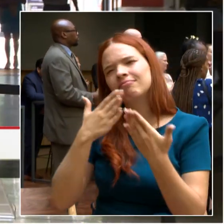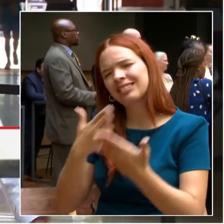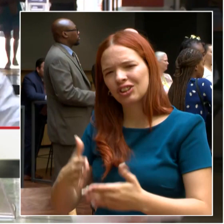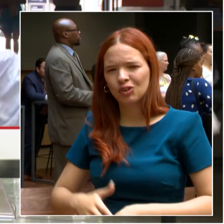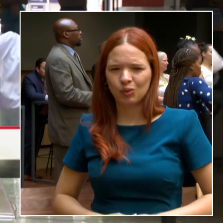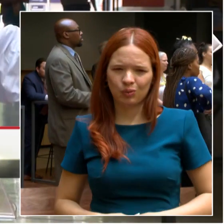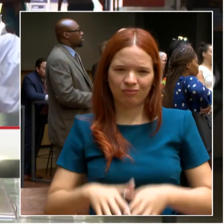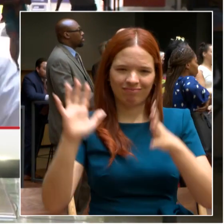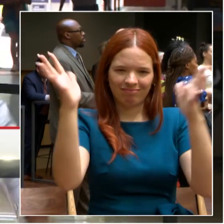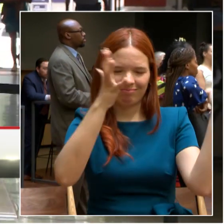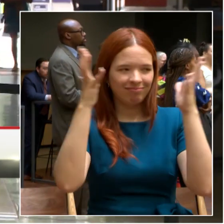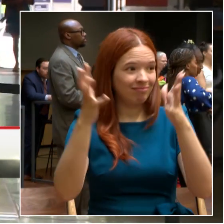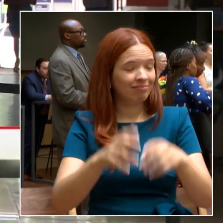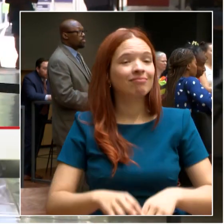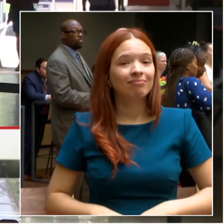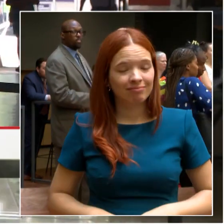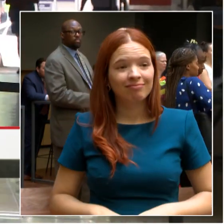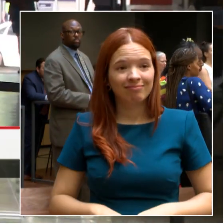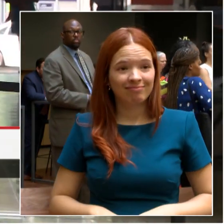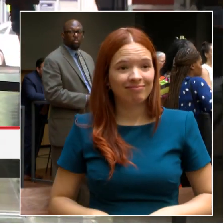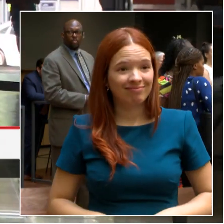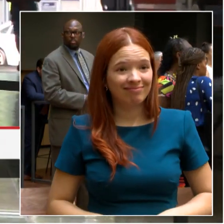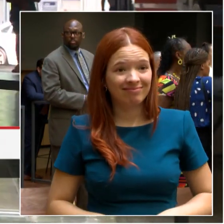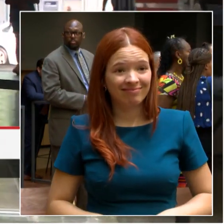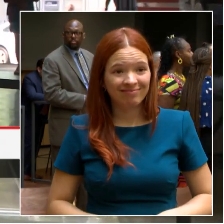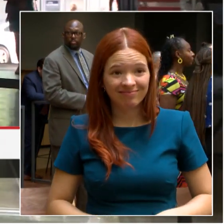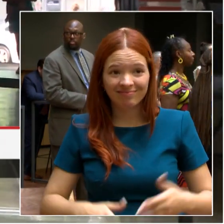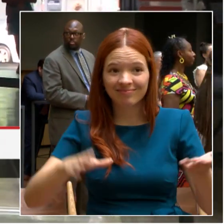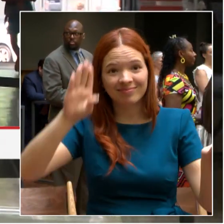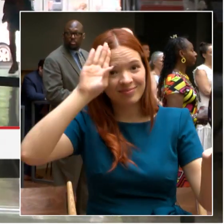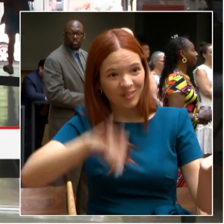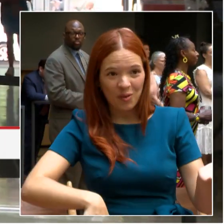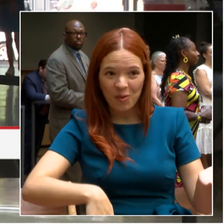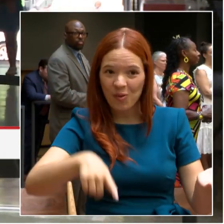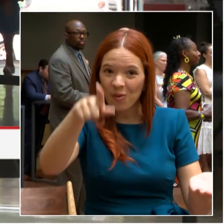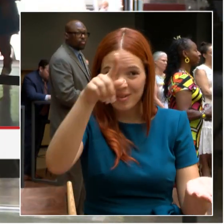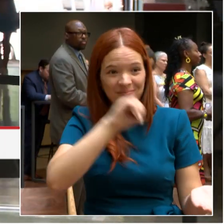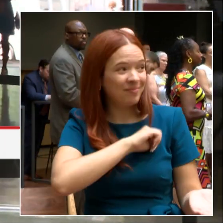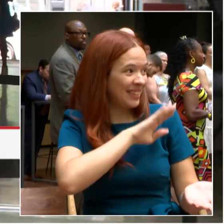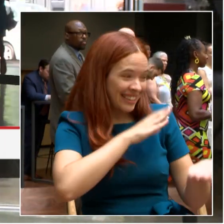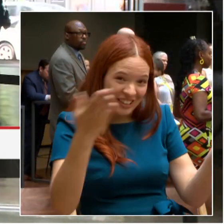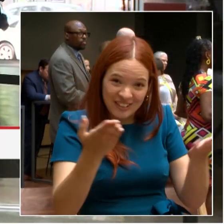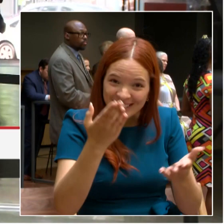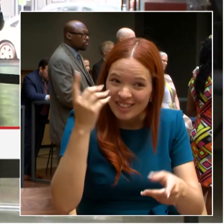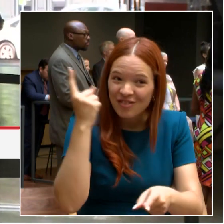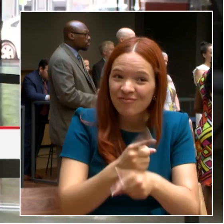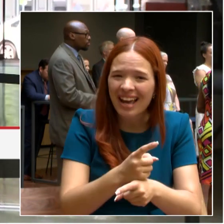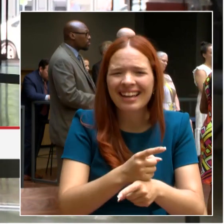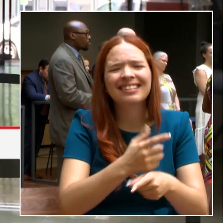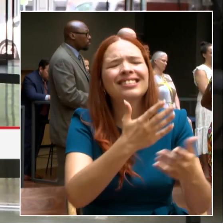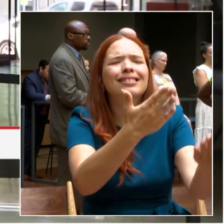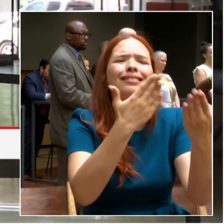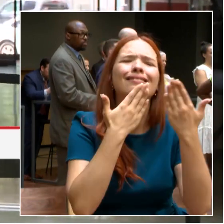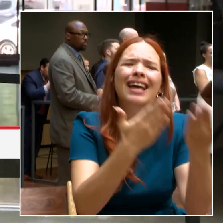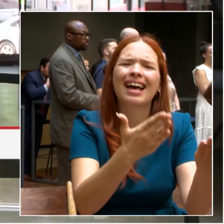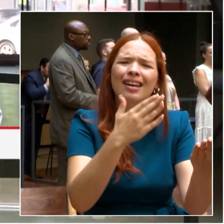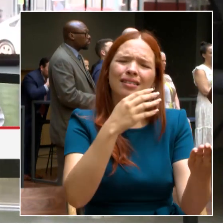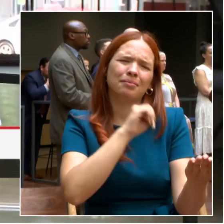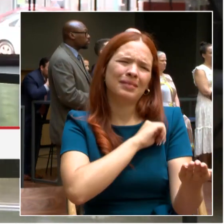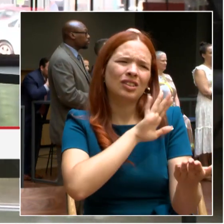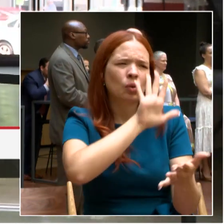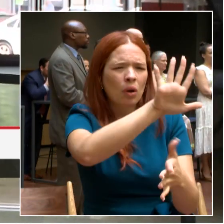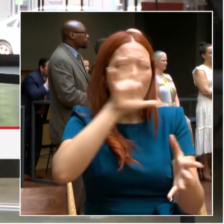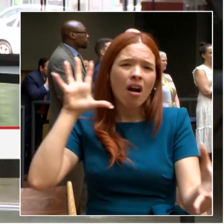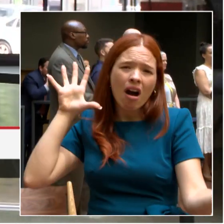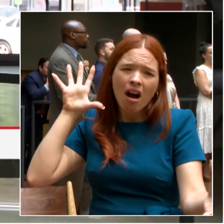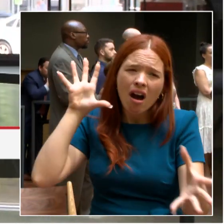So as you heard, the mayor is in the house. Thank the mayor for her work in public safety. Thank the mayor for her work in